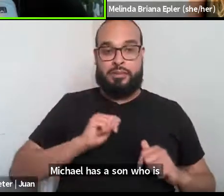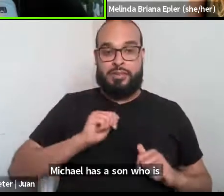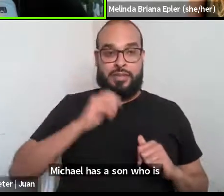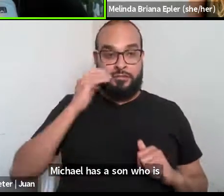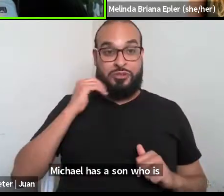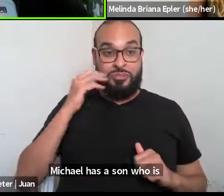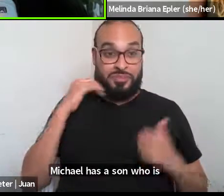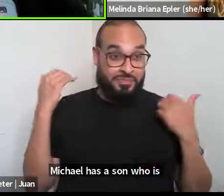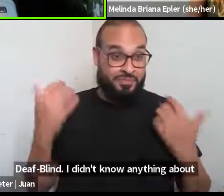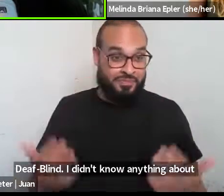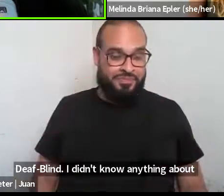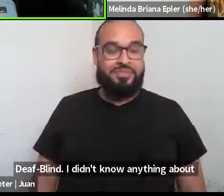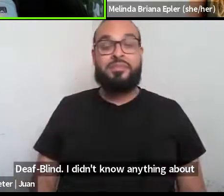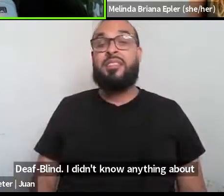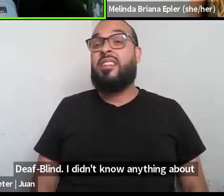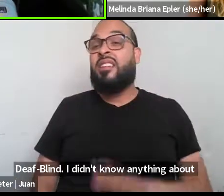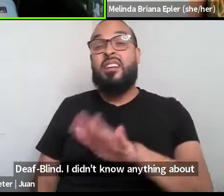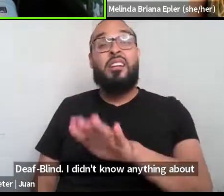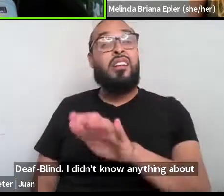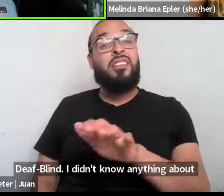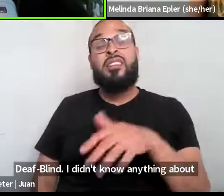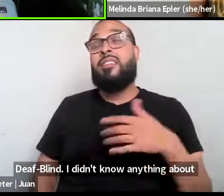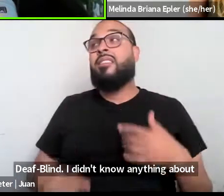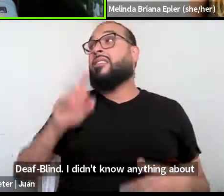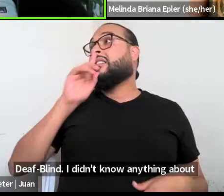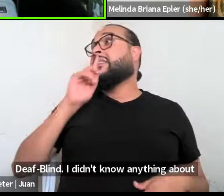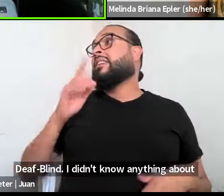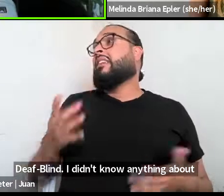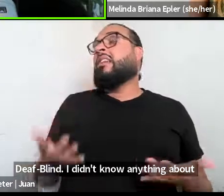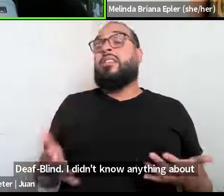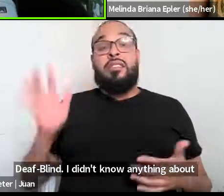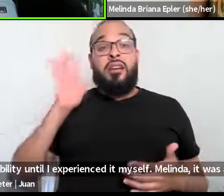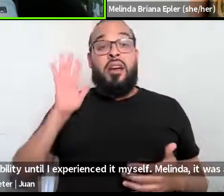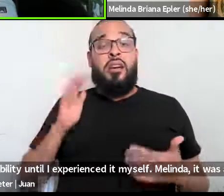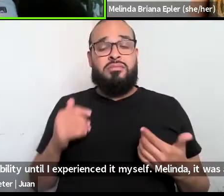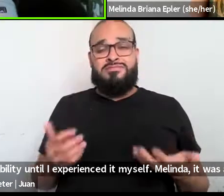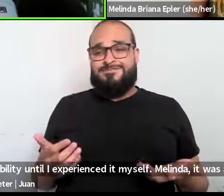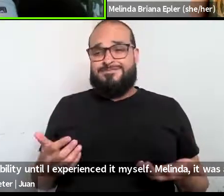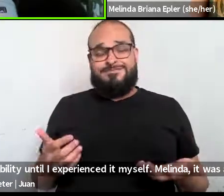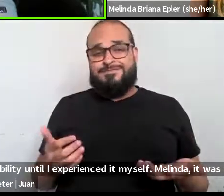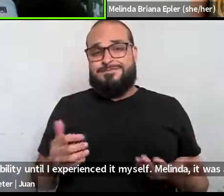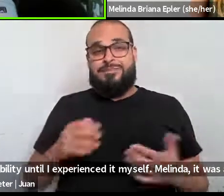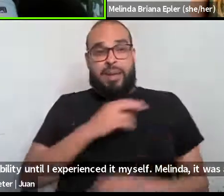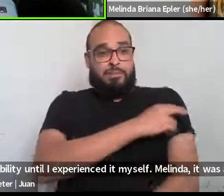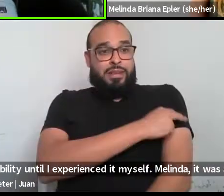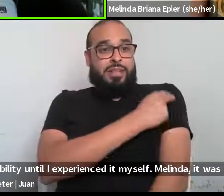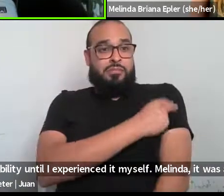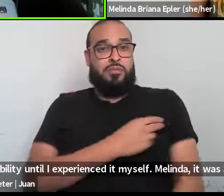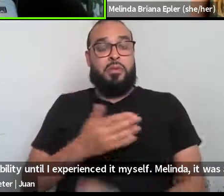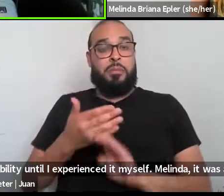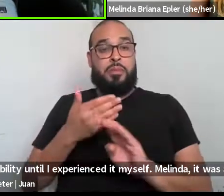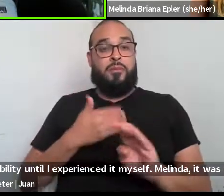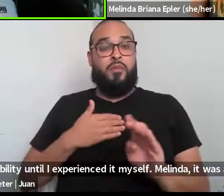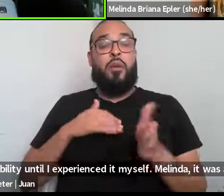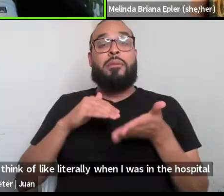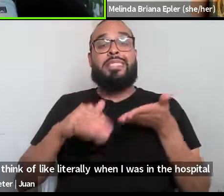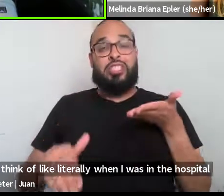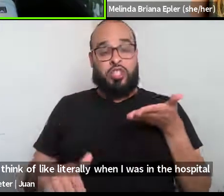mean, Melinda, it was a thing of literally when I was in the hospital before being